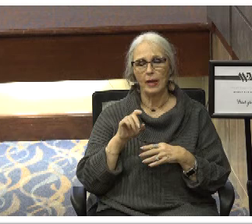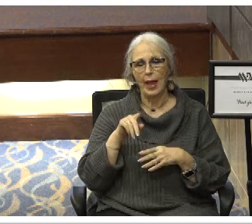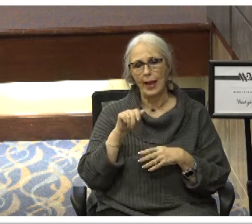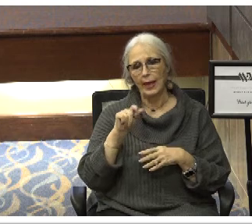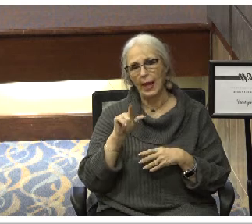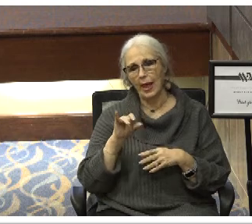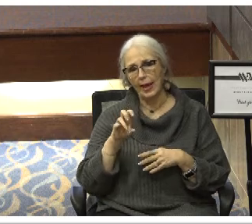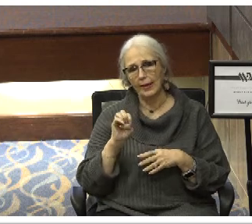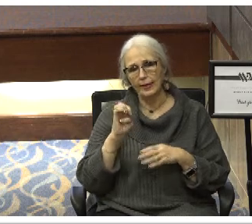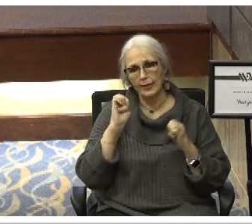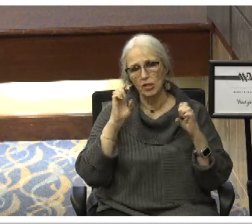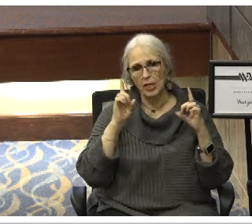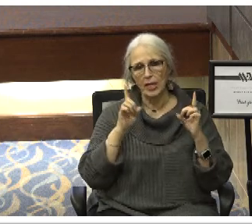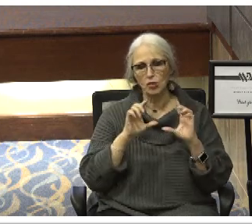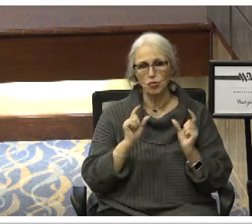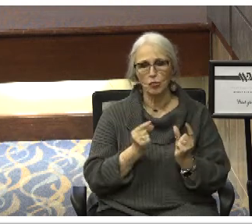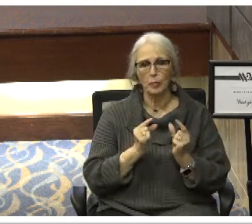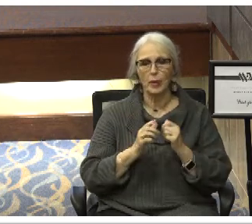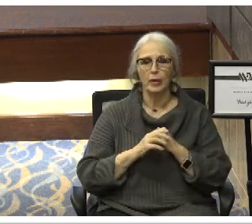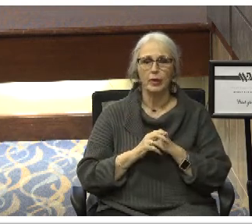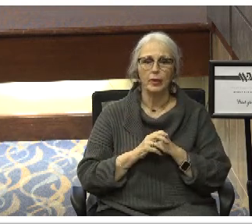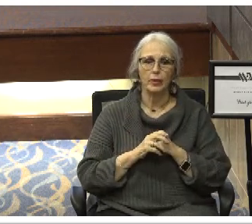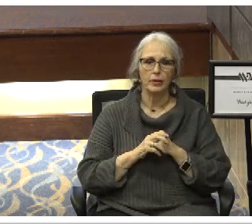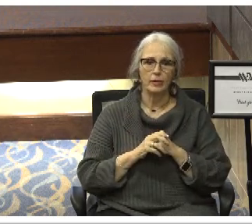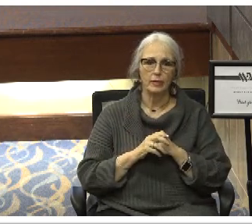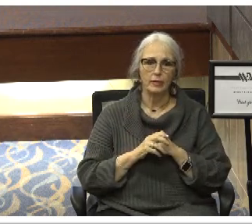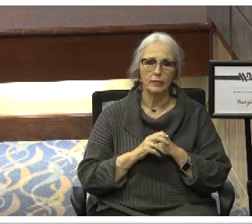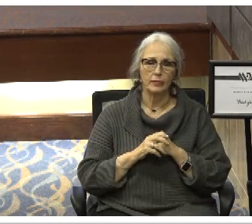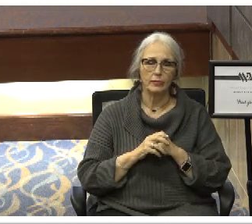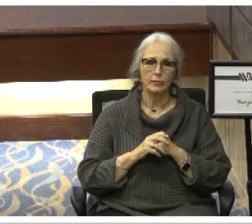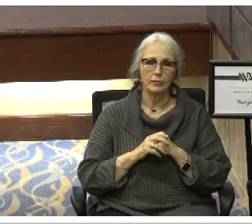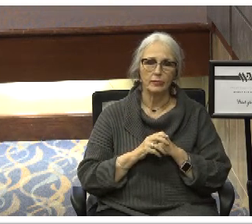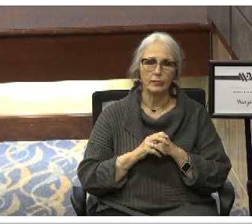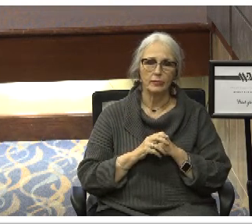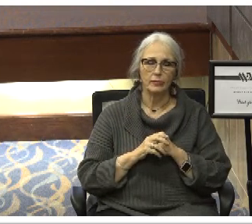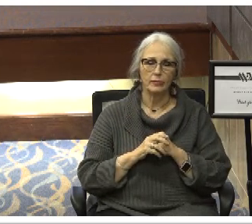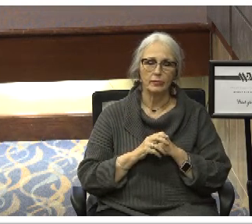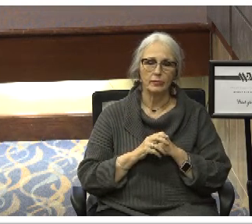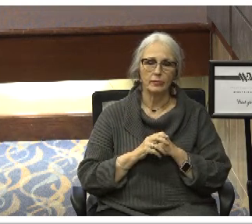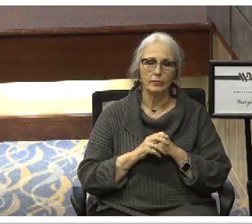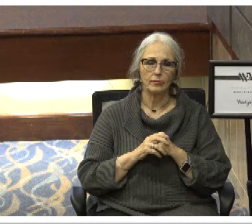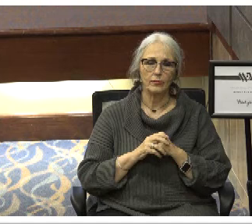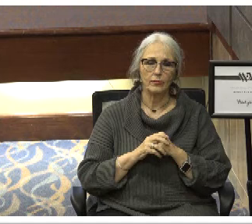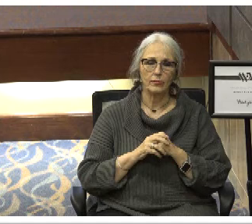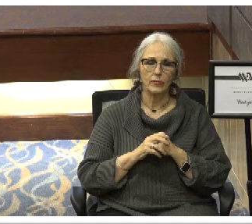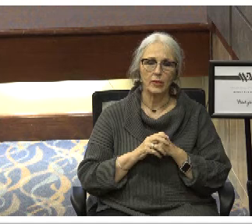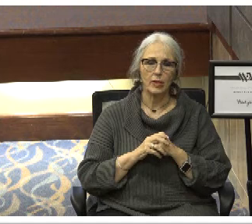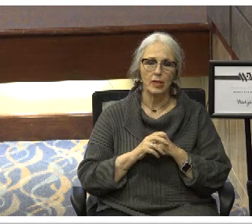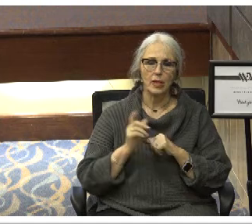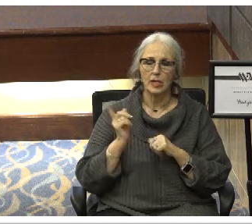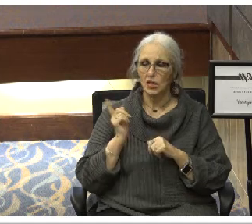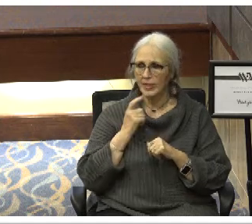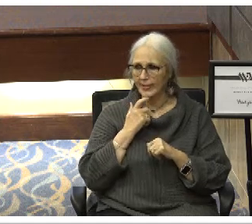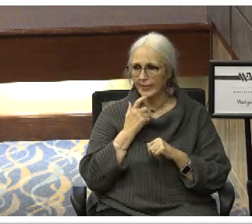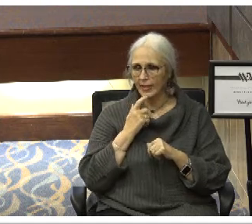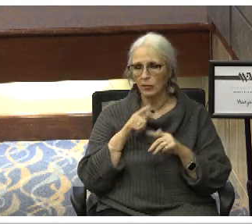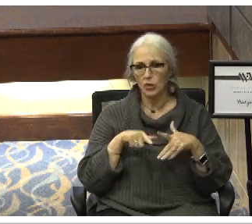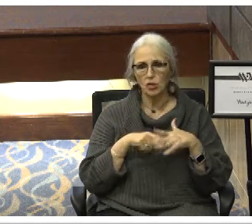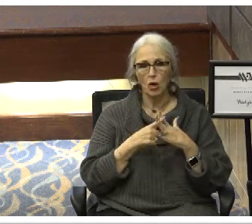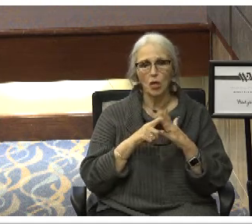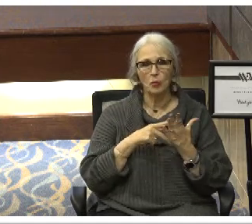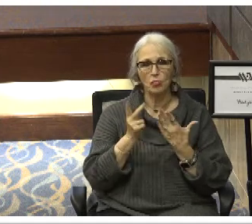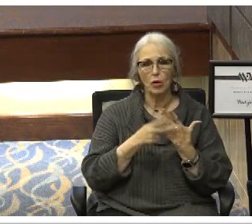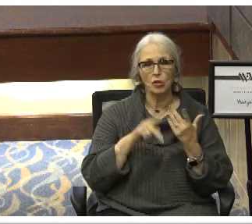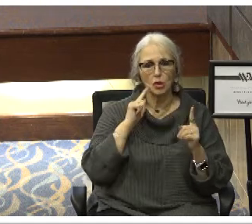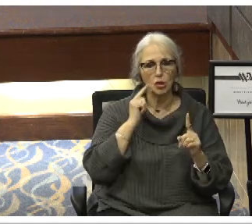the prime consultant. Also on our team is AECOM and Ride with VIA. So as Serena said, we started off with the project goals